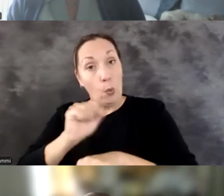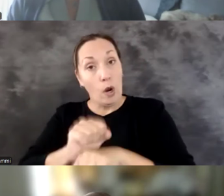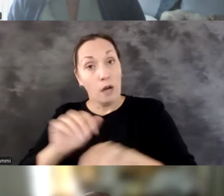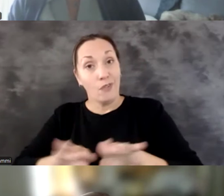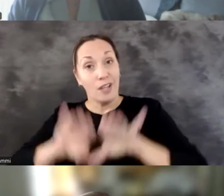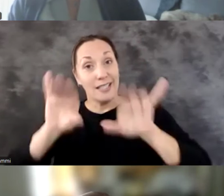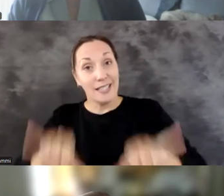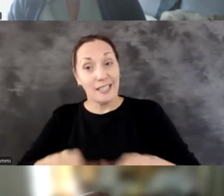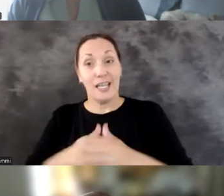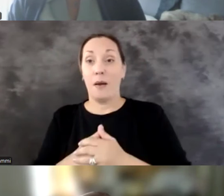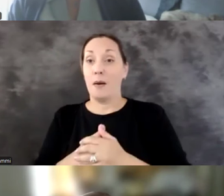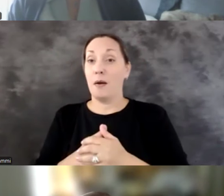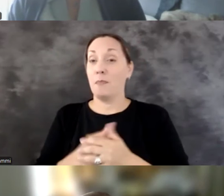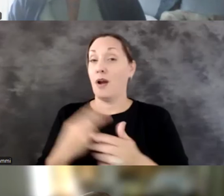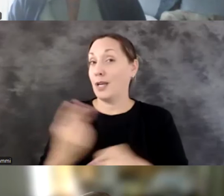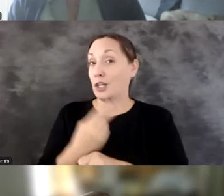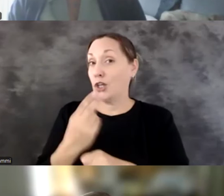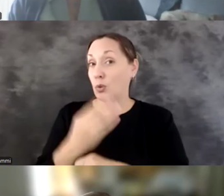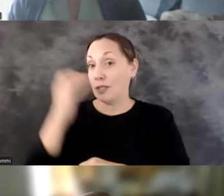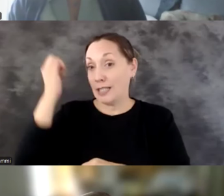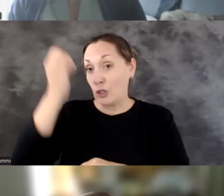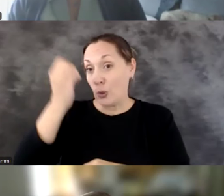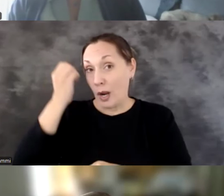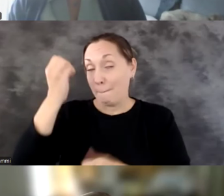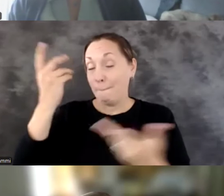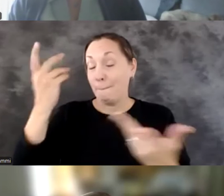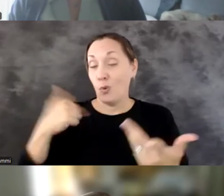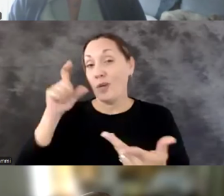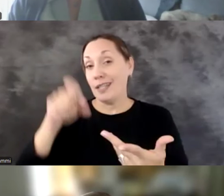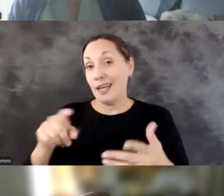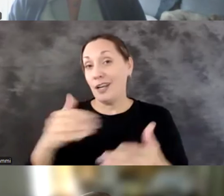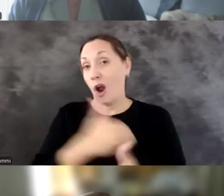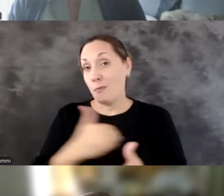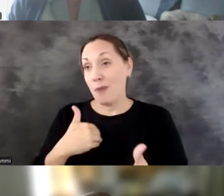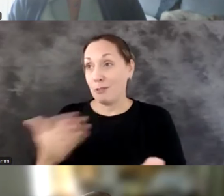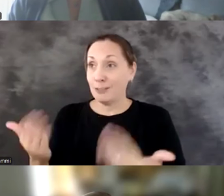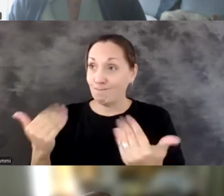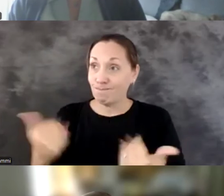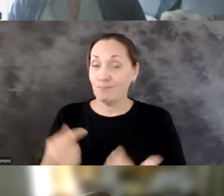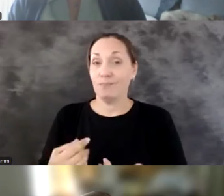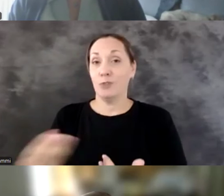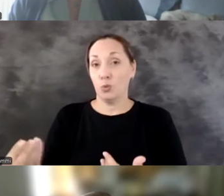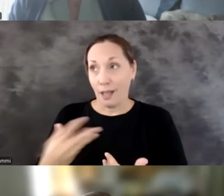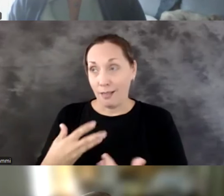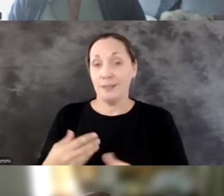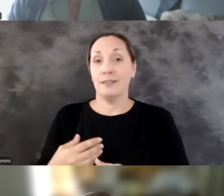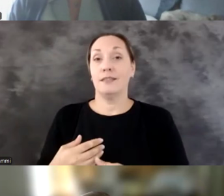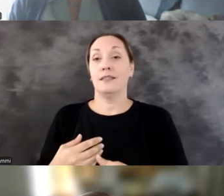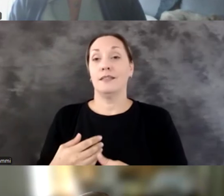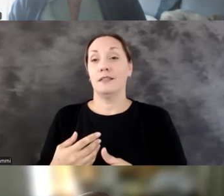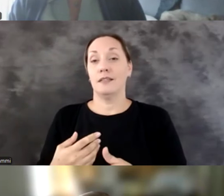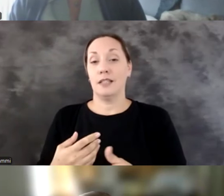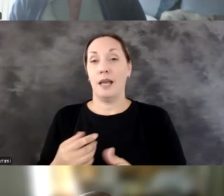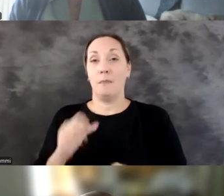and in place and being used in Europe? We need our members to show up and tell us that, and to be able to work through